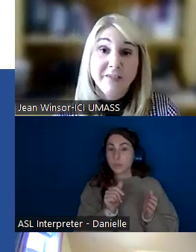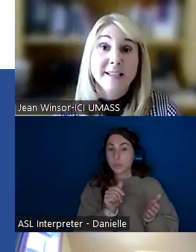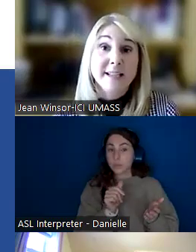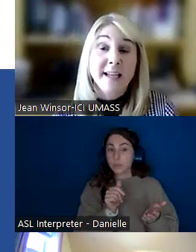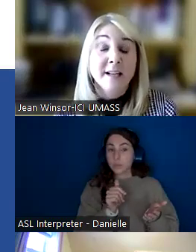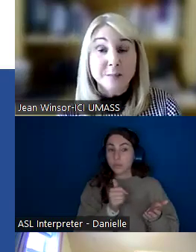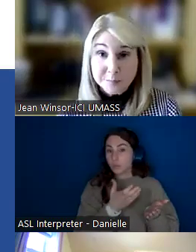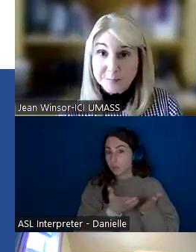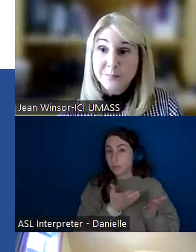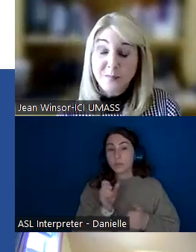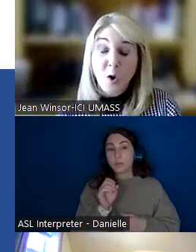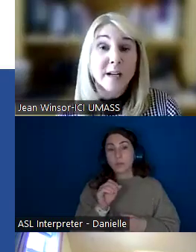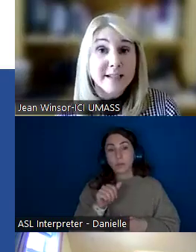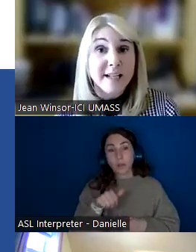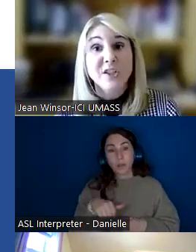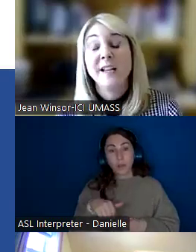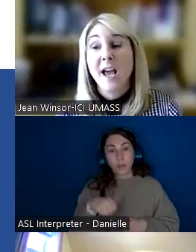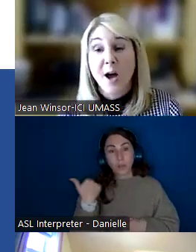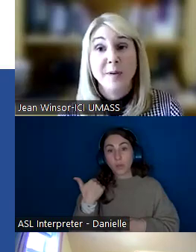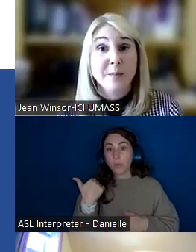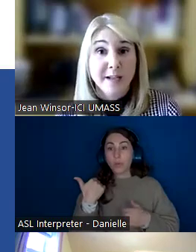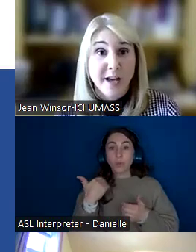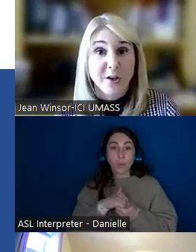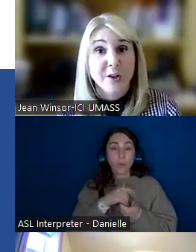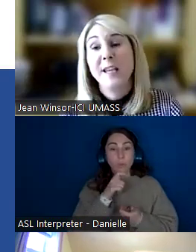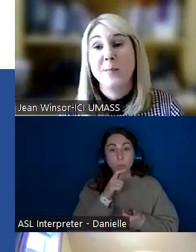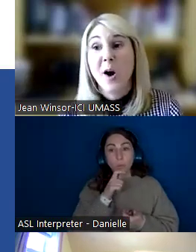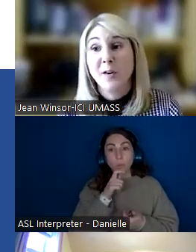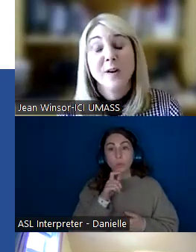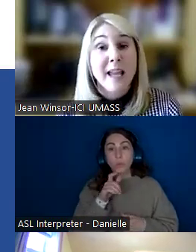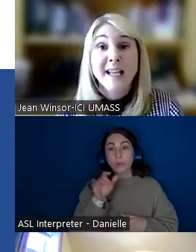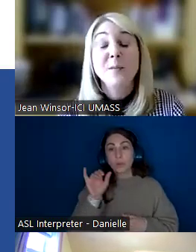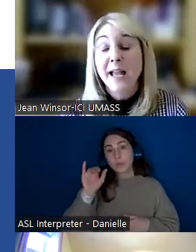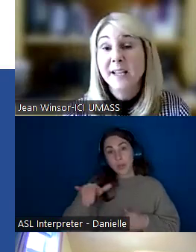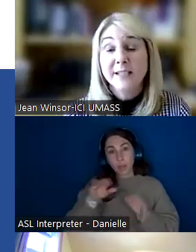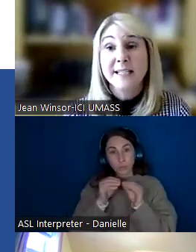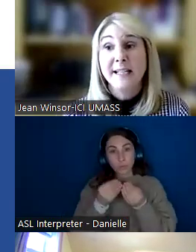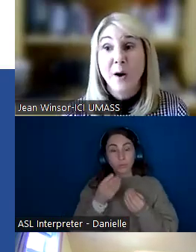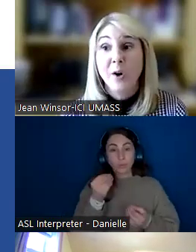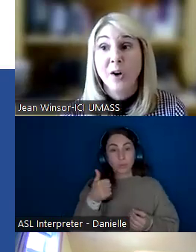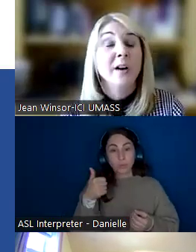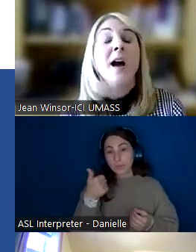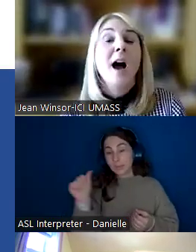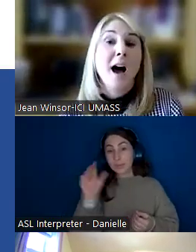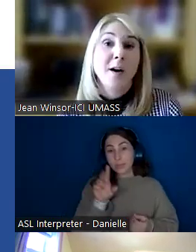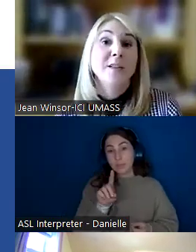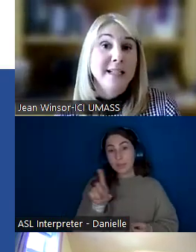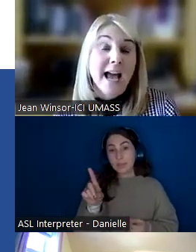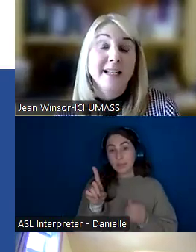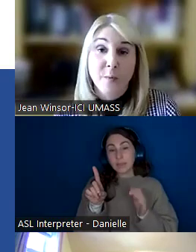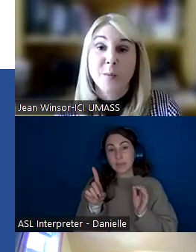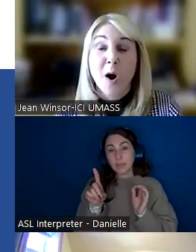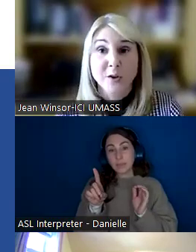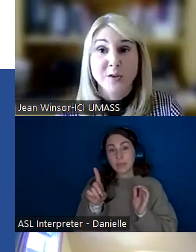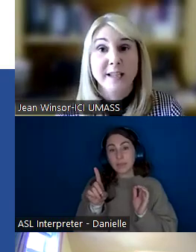and advocacy organization can be another key part, and really any of the DD network or